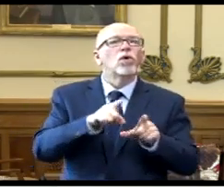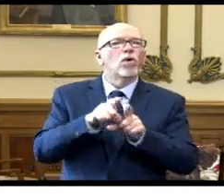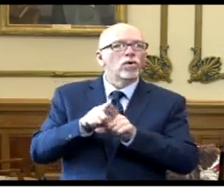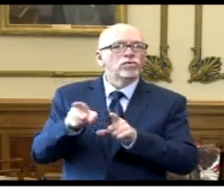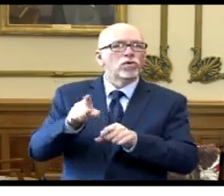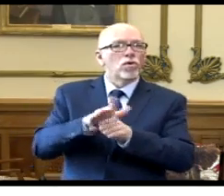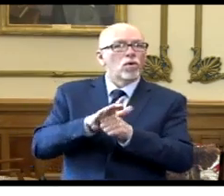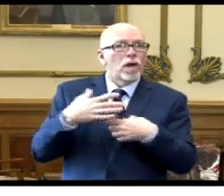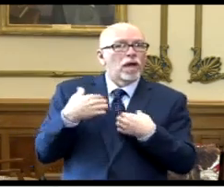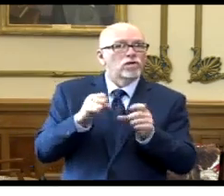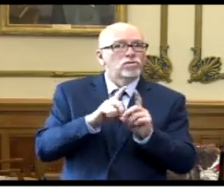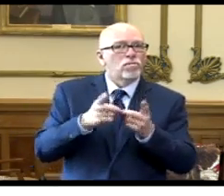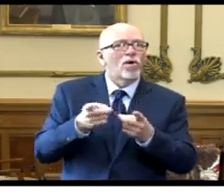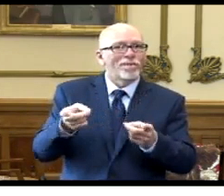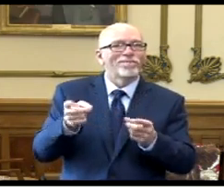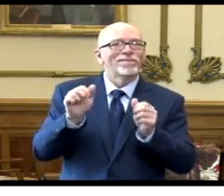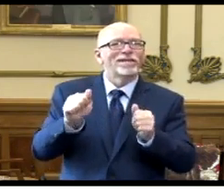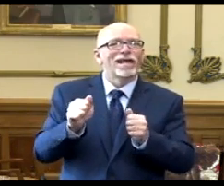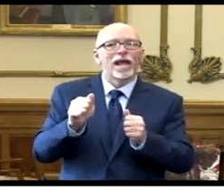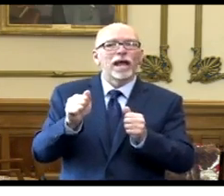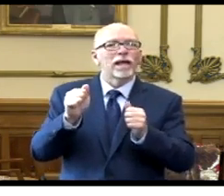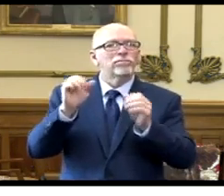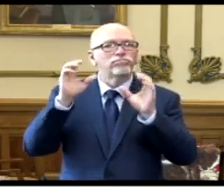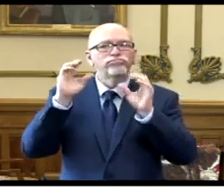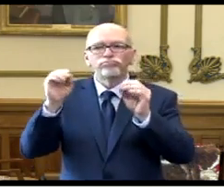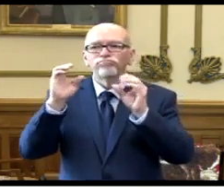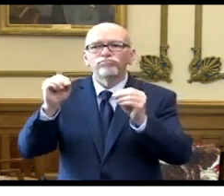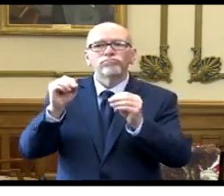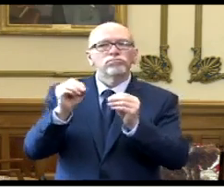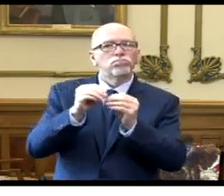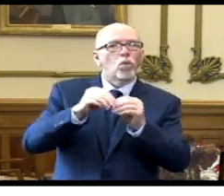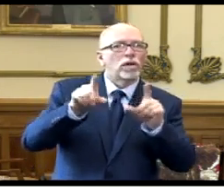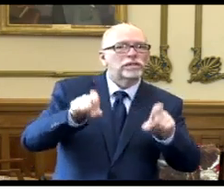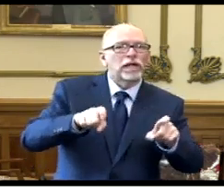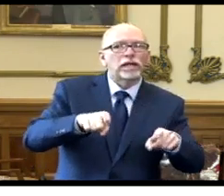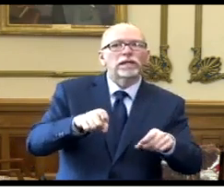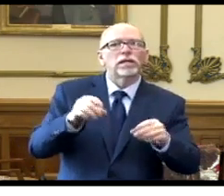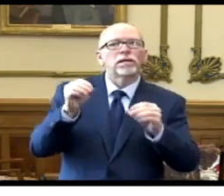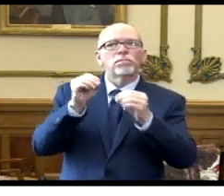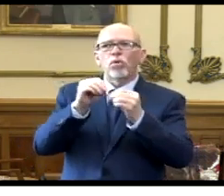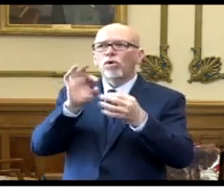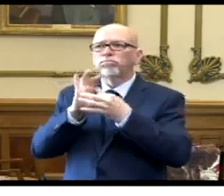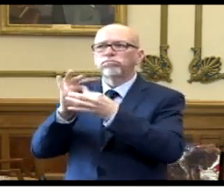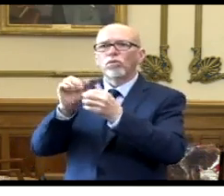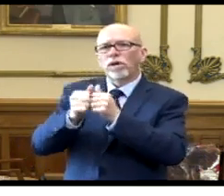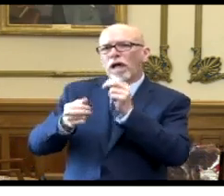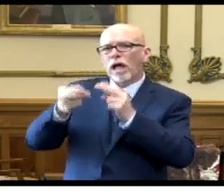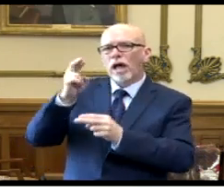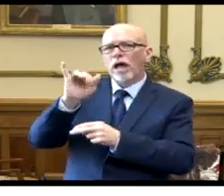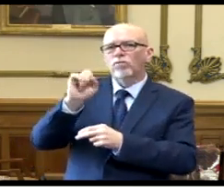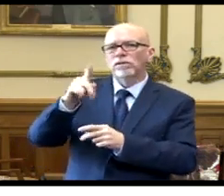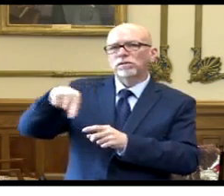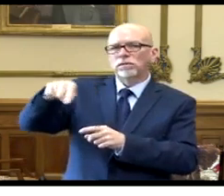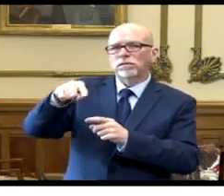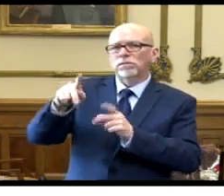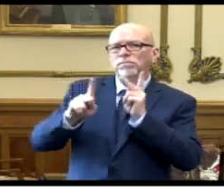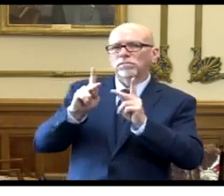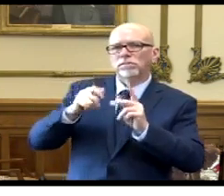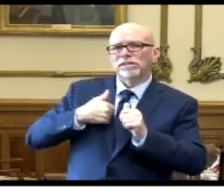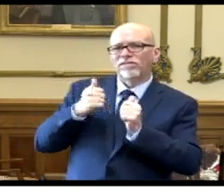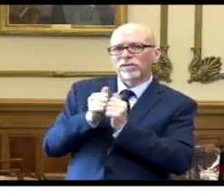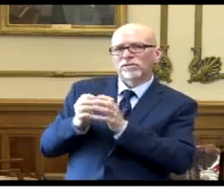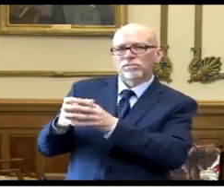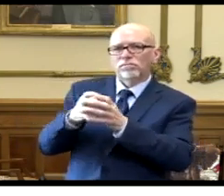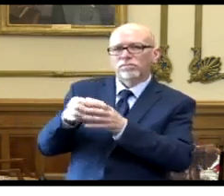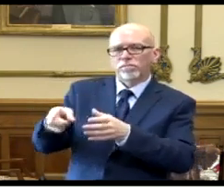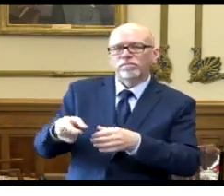allow our local health departments to assist with education, with further testing and cohorting in our high-risk congregate settings, and allow them